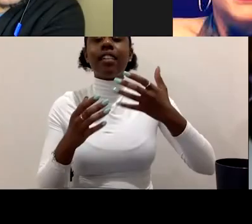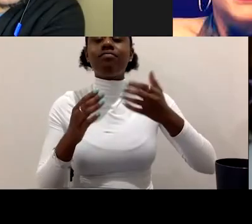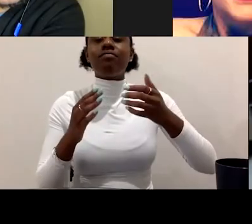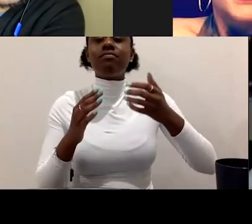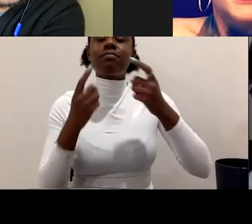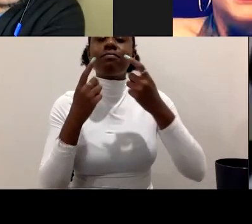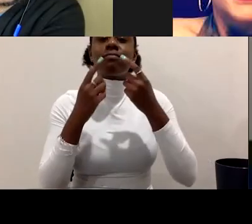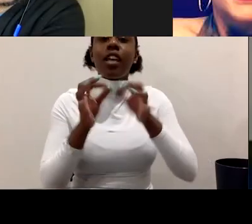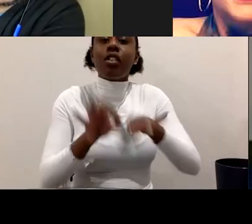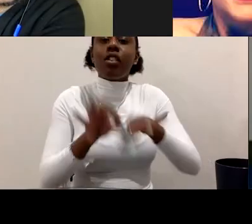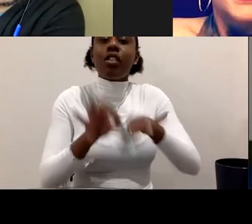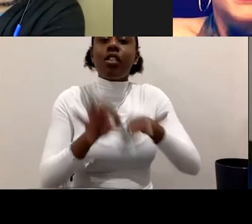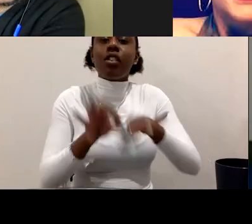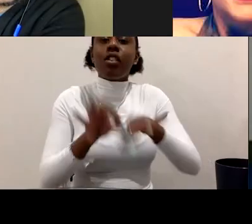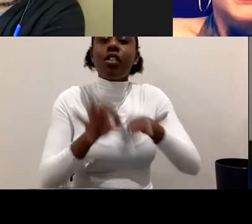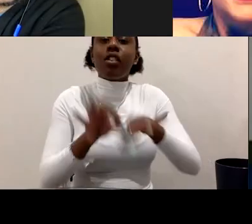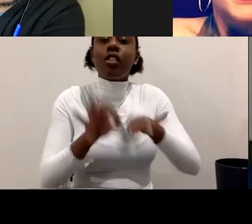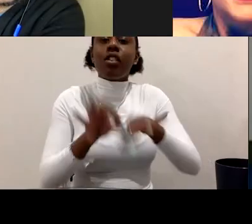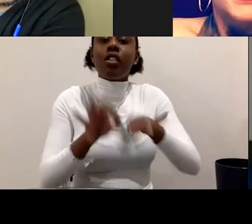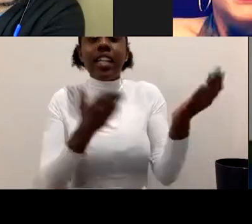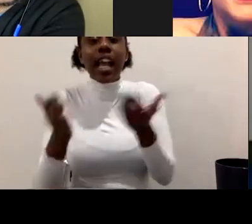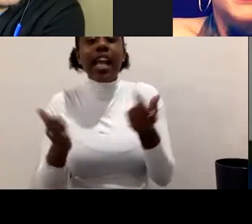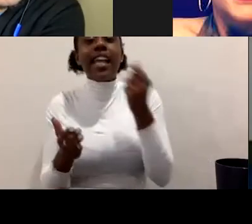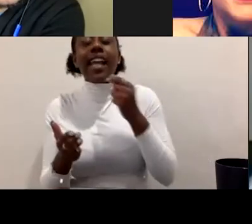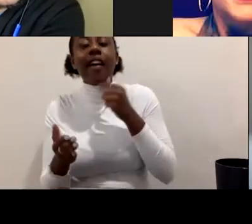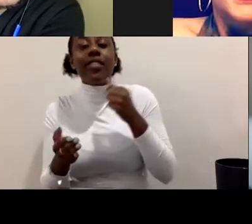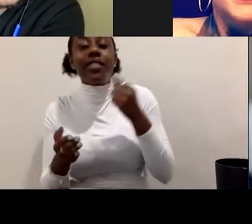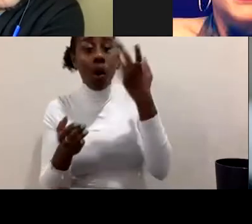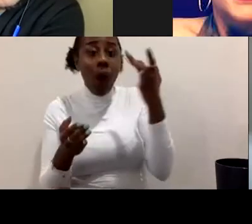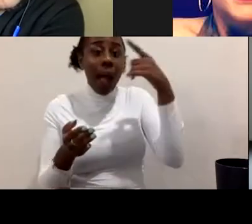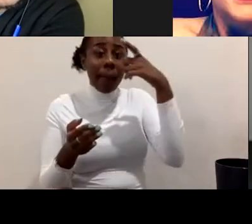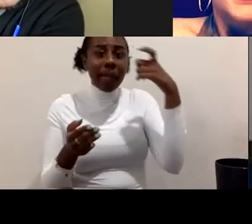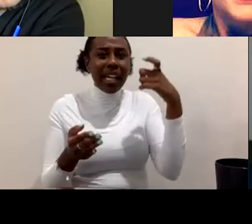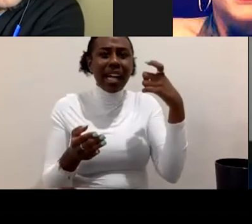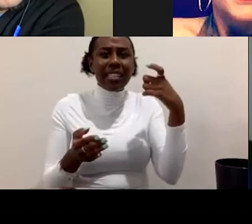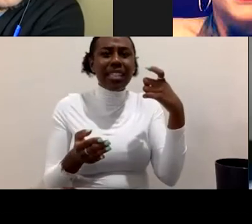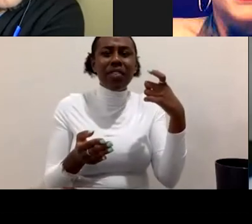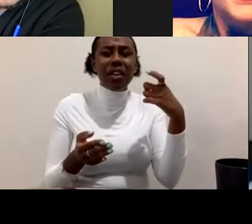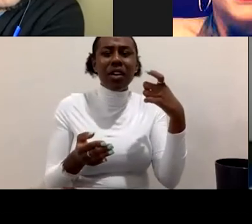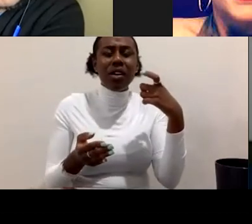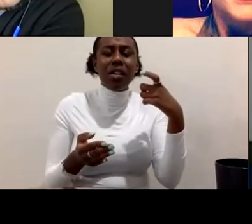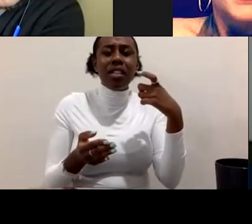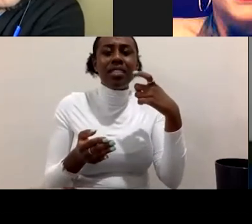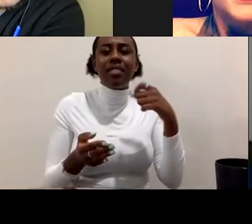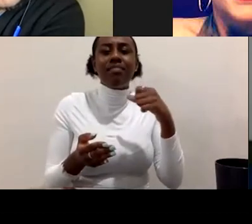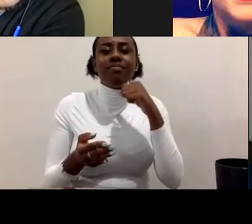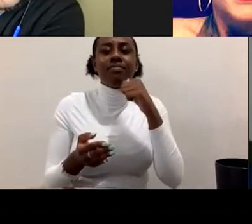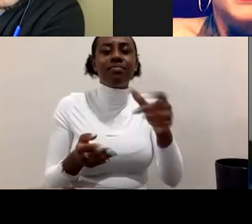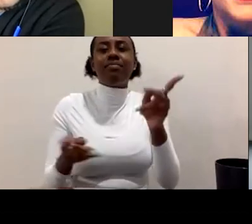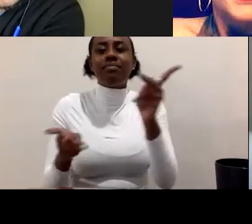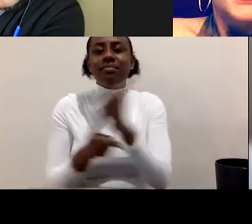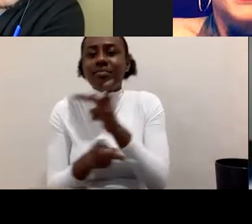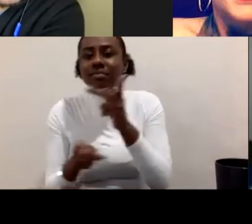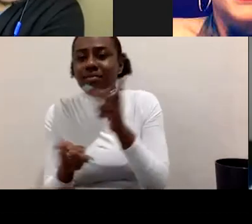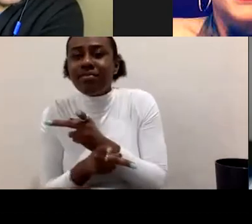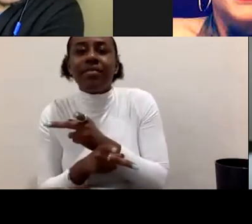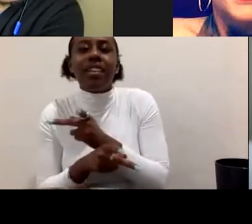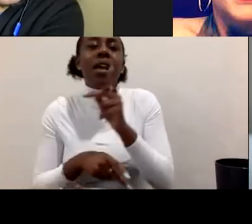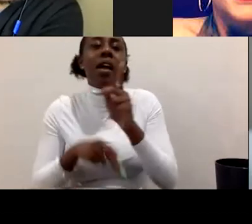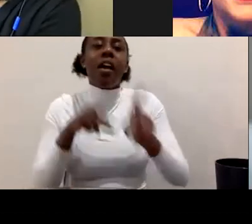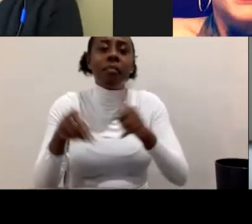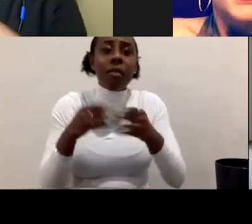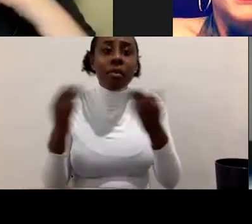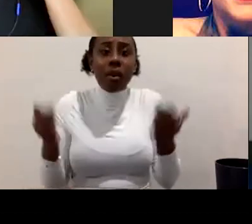interesting is the military style vehicle is parked right in the park, like it's not hidden. It's not, it's